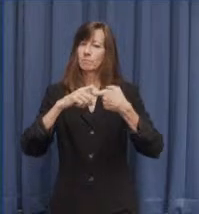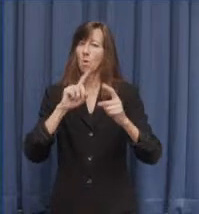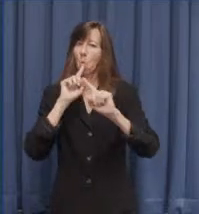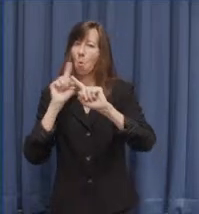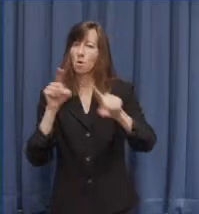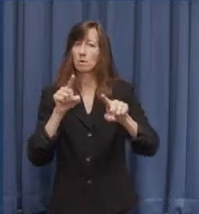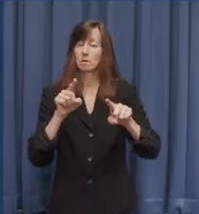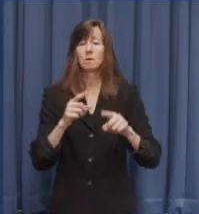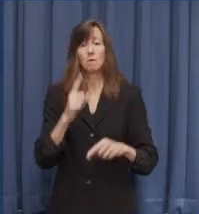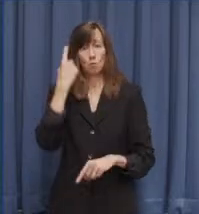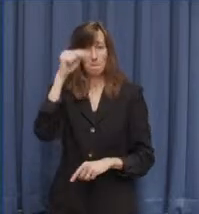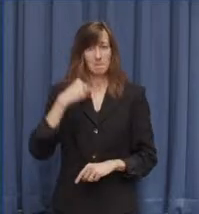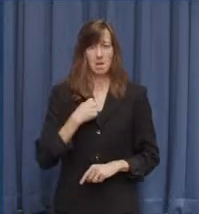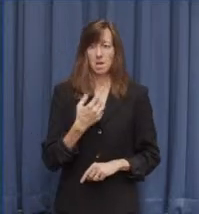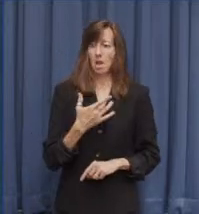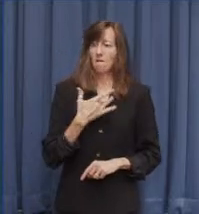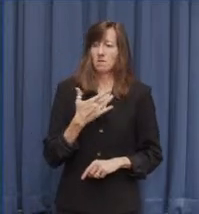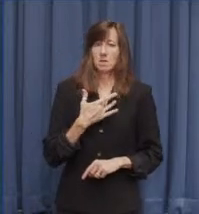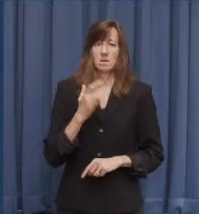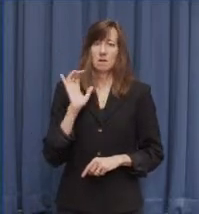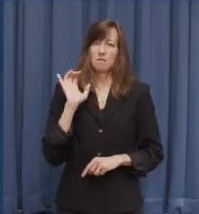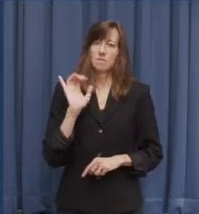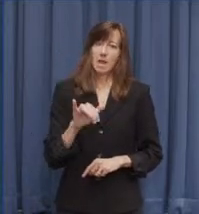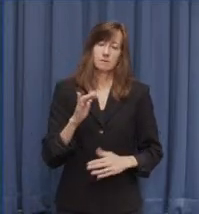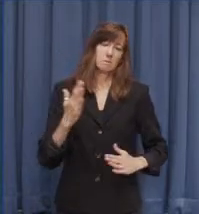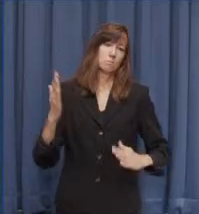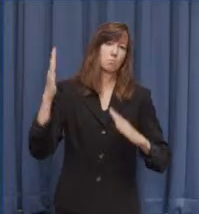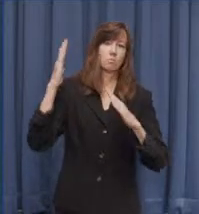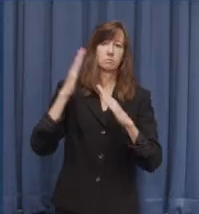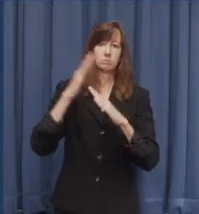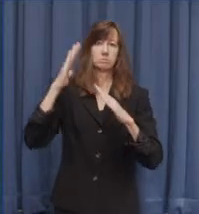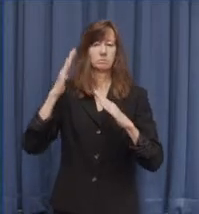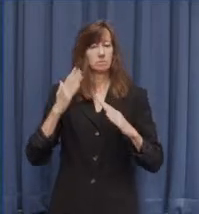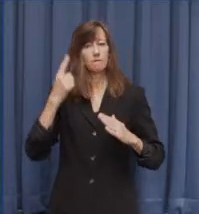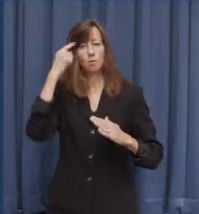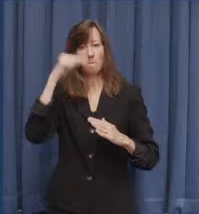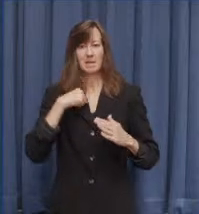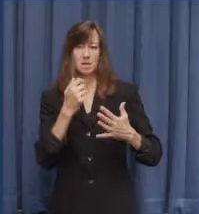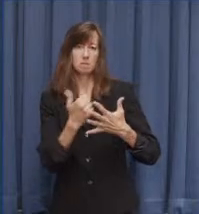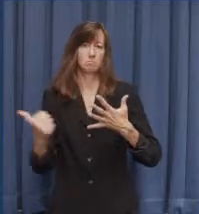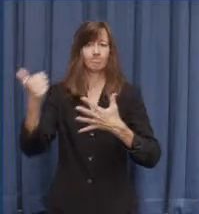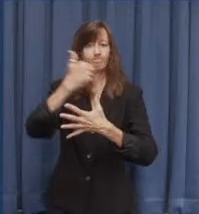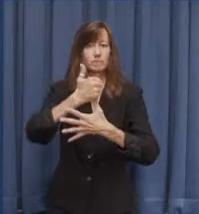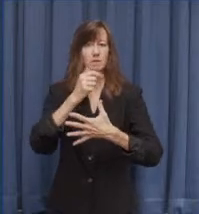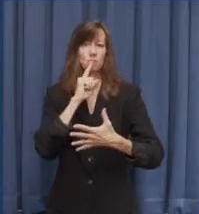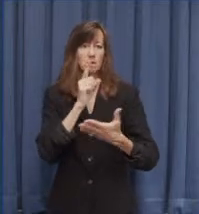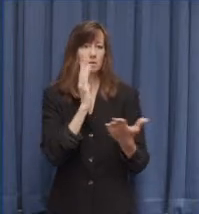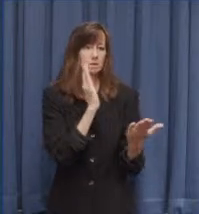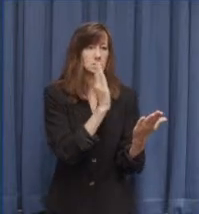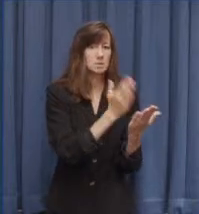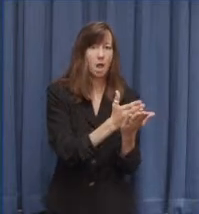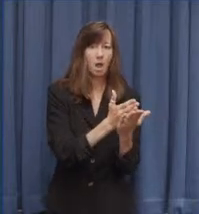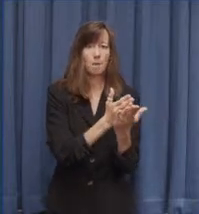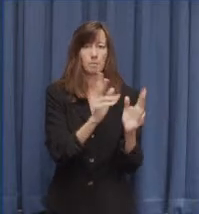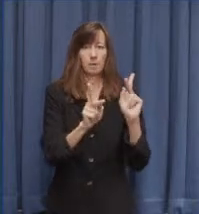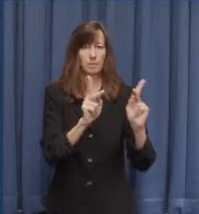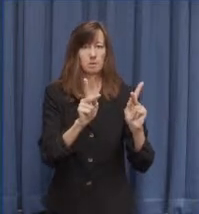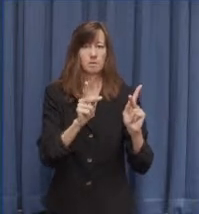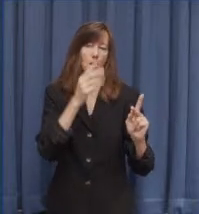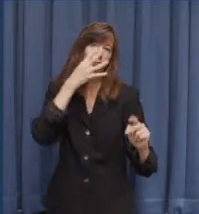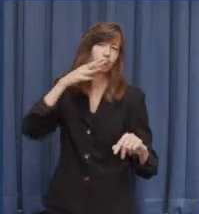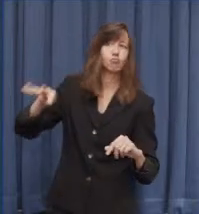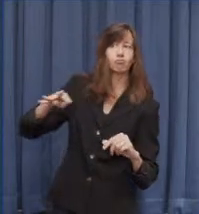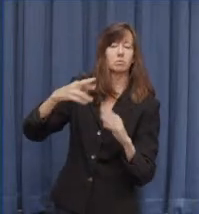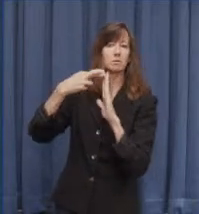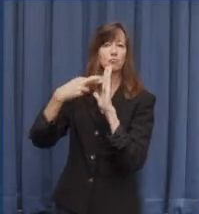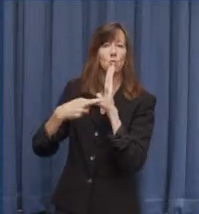for me, for our whole team. We've talked about this before, but as a reminder, we set up about 2